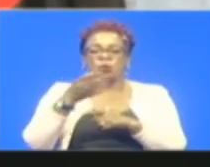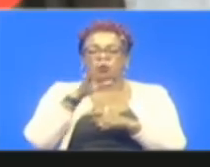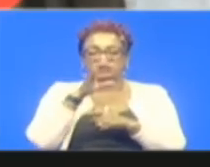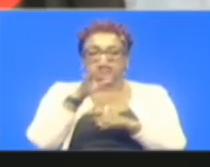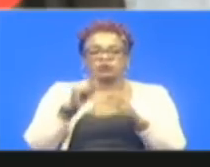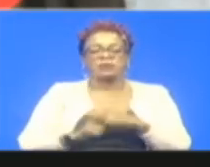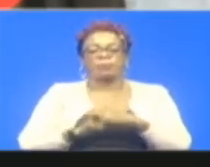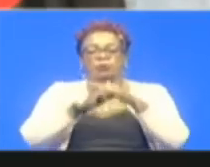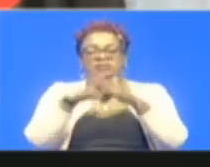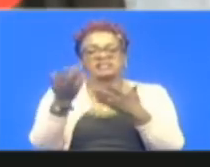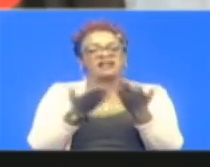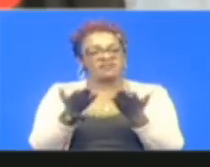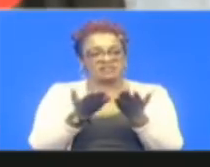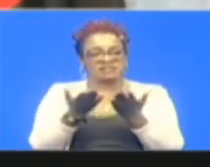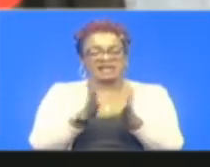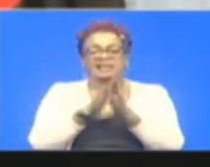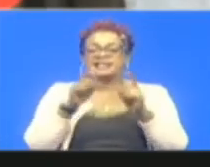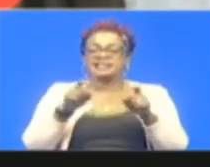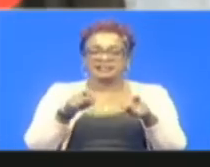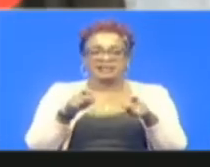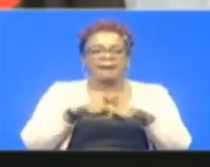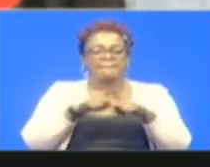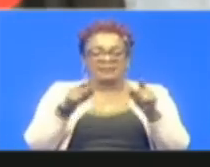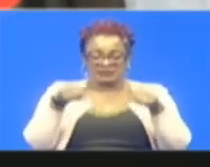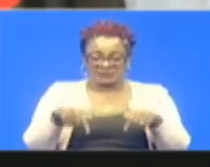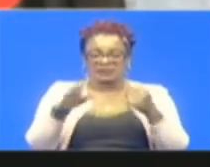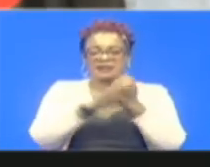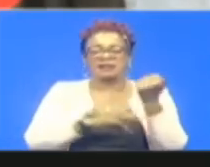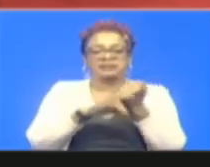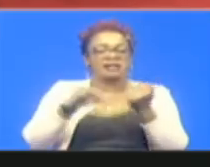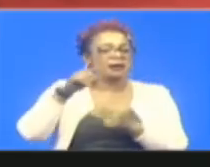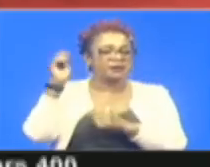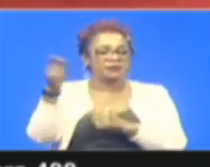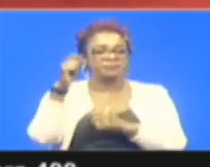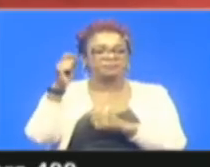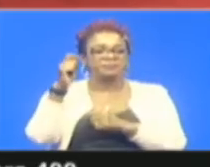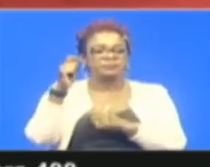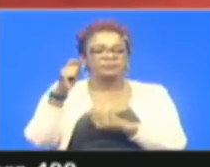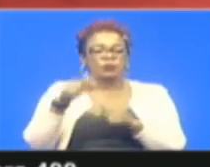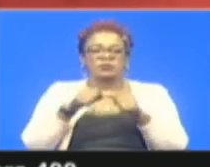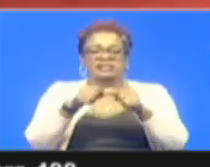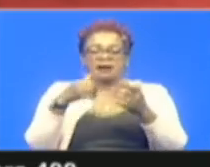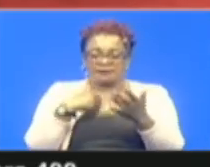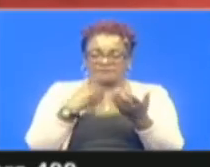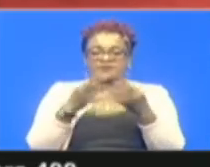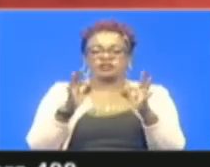their services and water needs. But in this country, Kenya, we still have fresh water